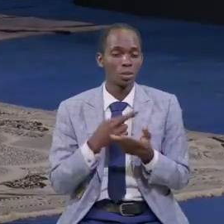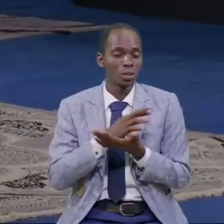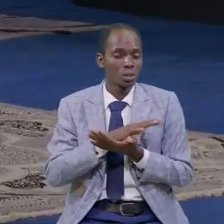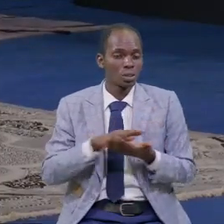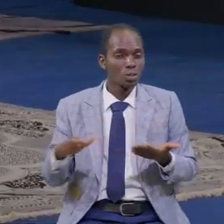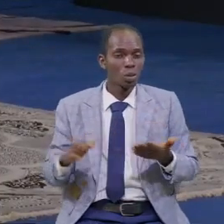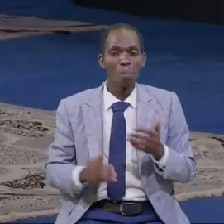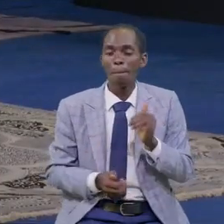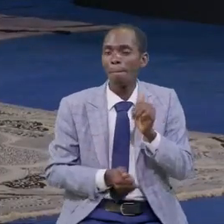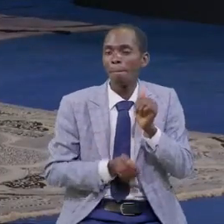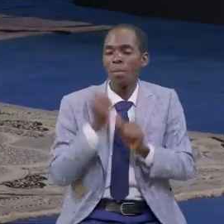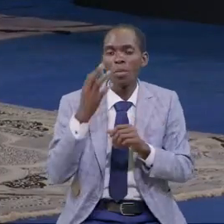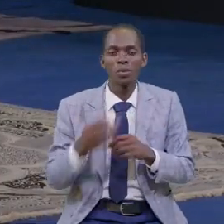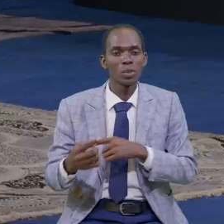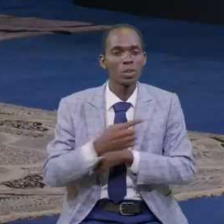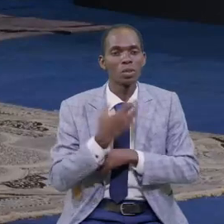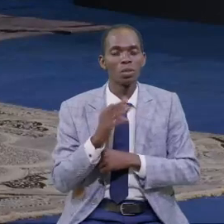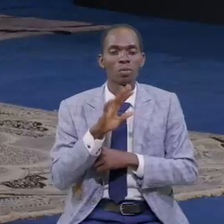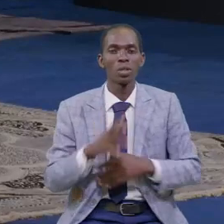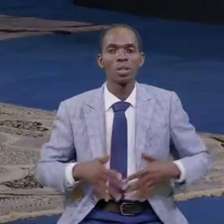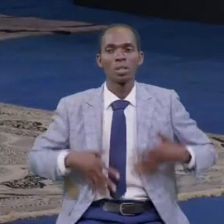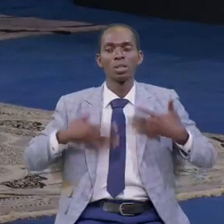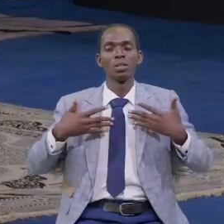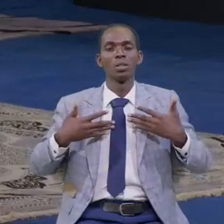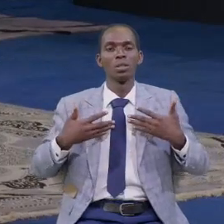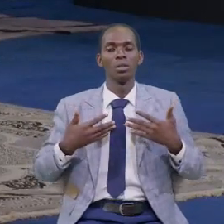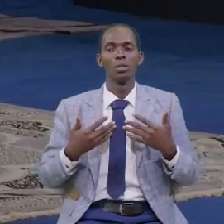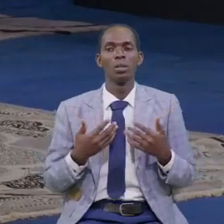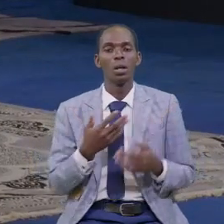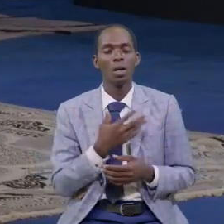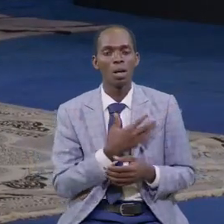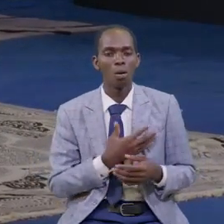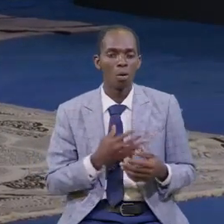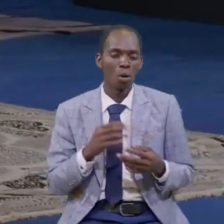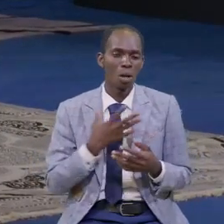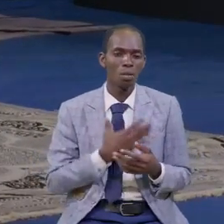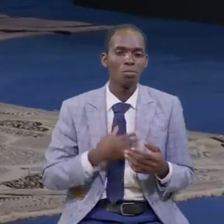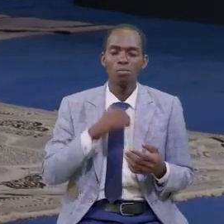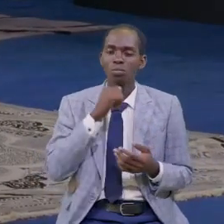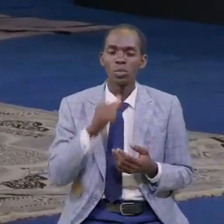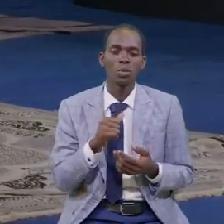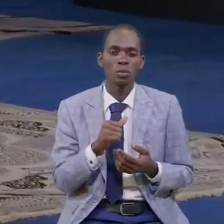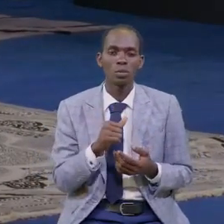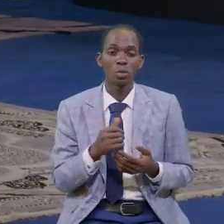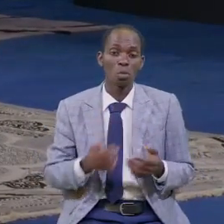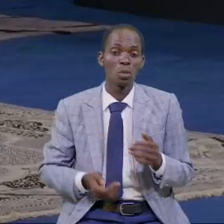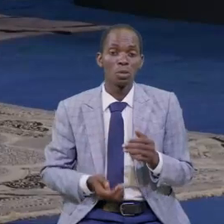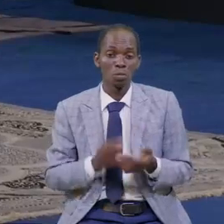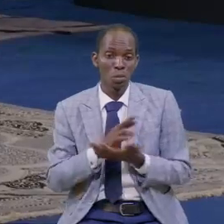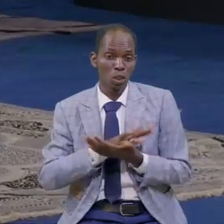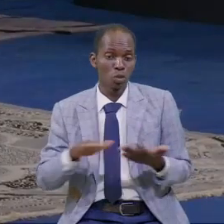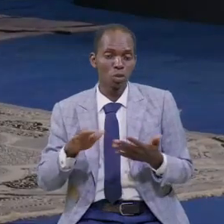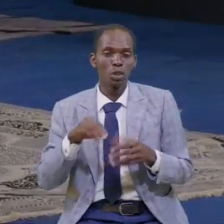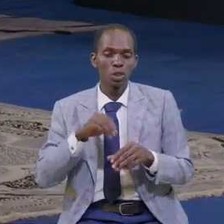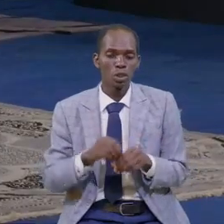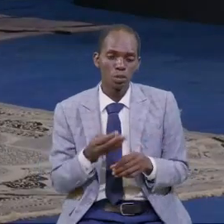their life, or the least of their lives, or righteous most of the days of their lives. You